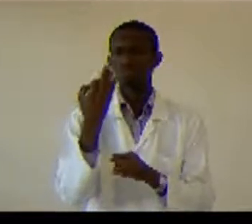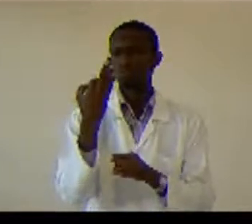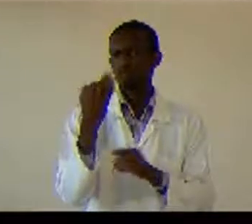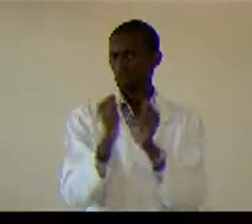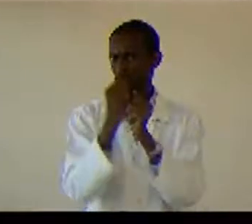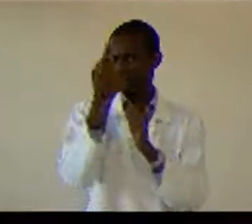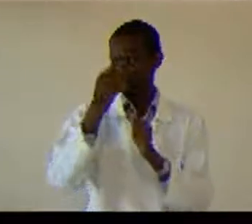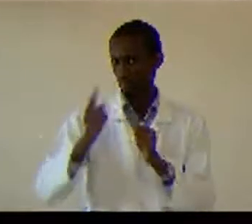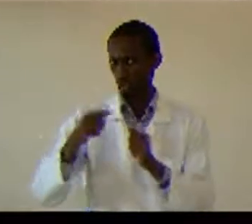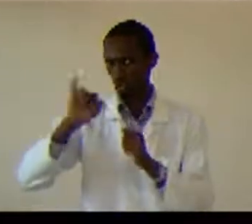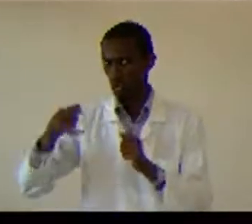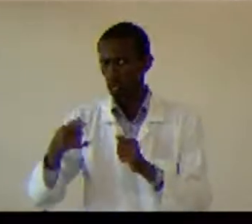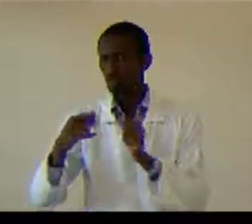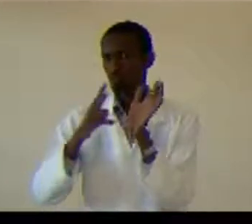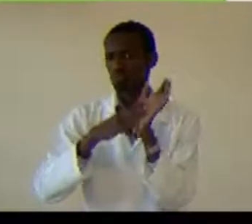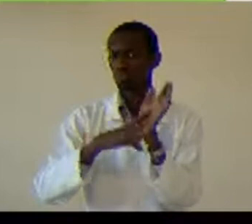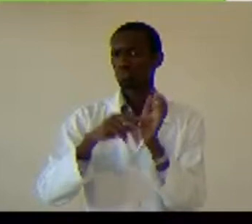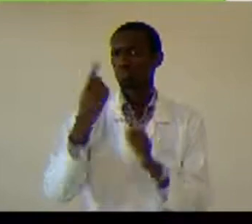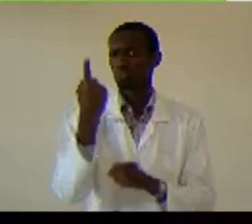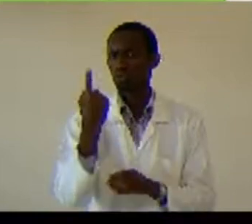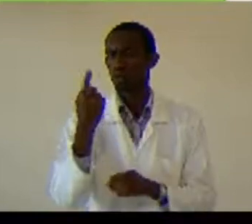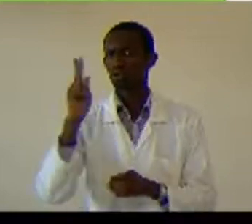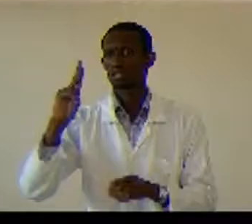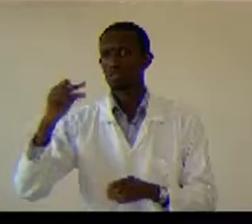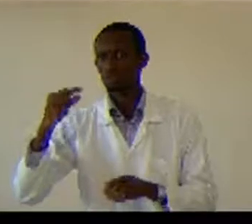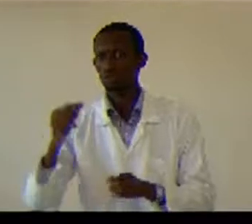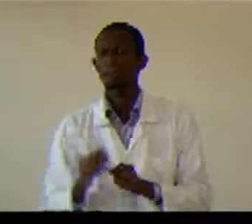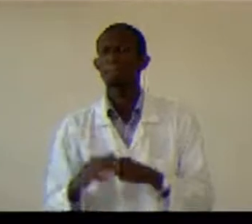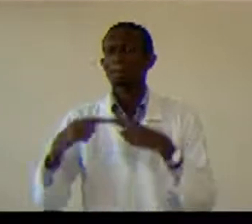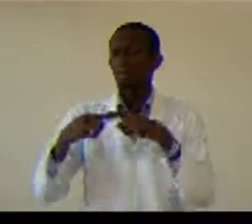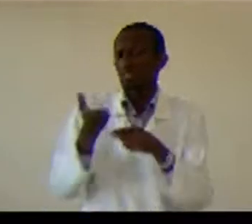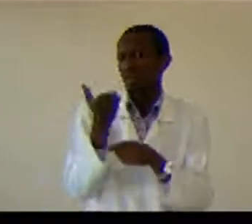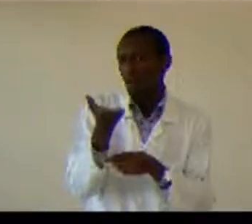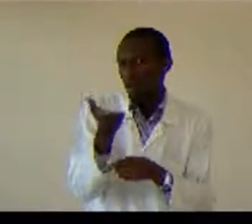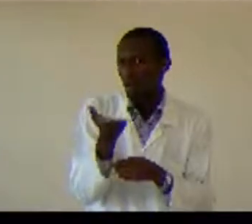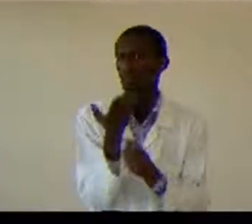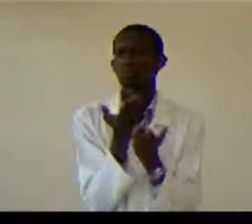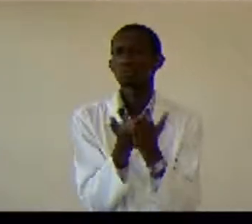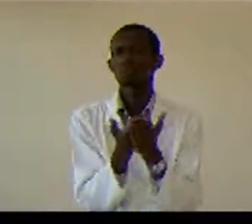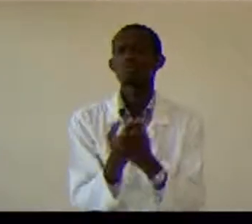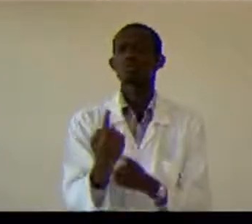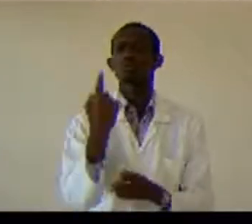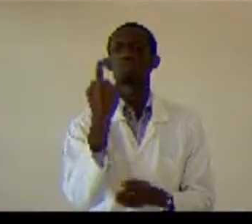gram, because that's what they're asking, 1 gram, we are going to see that the heat required